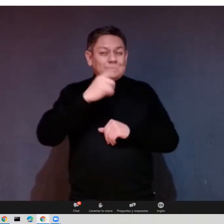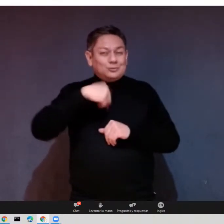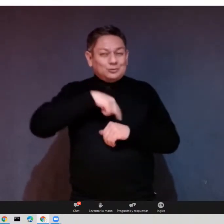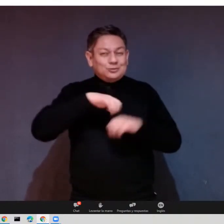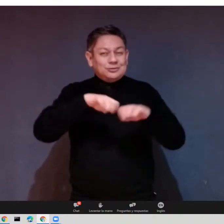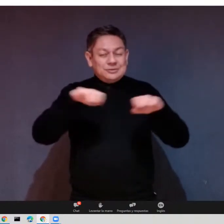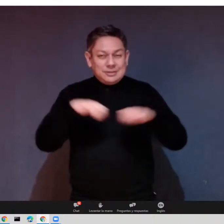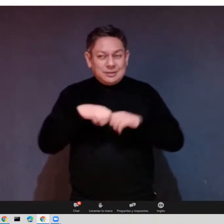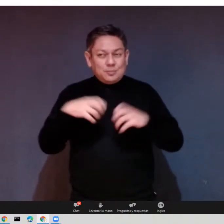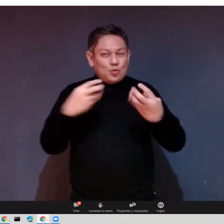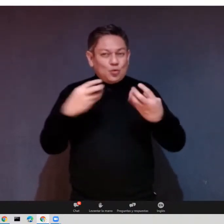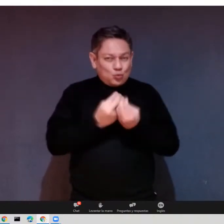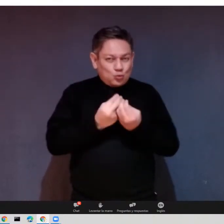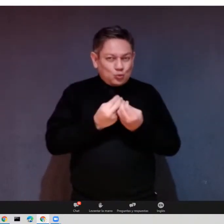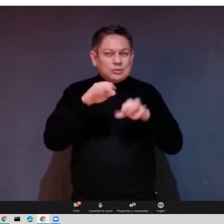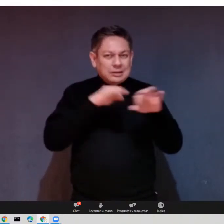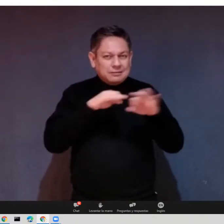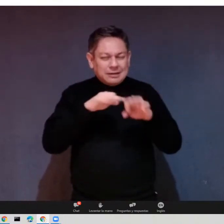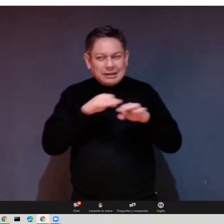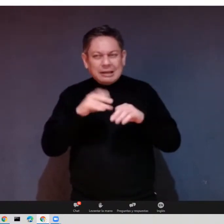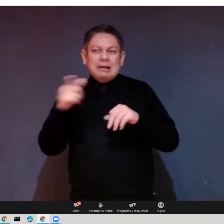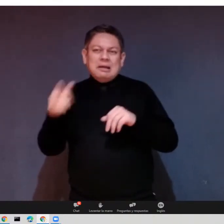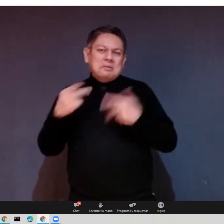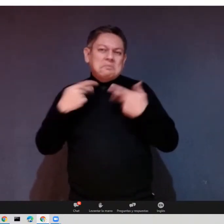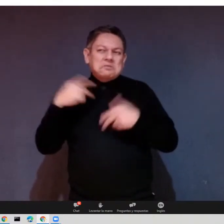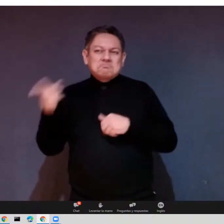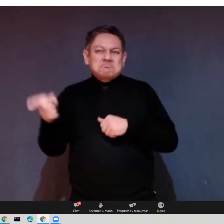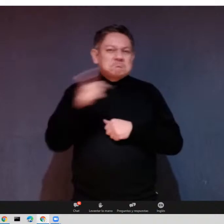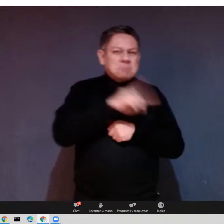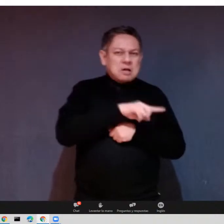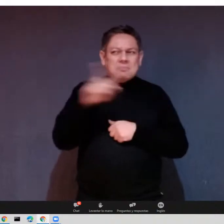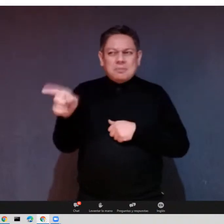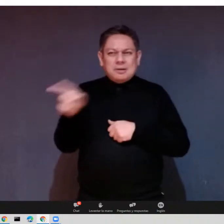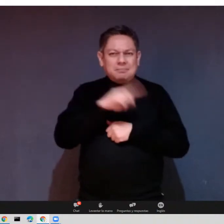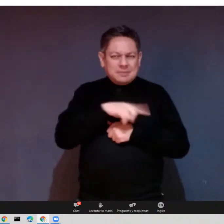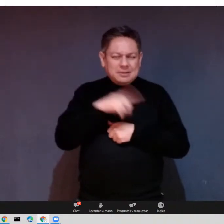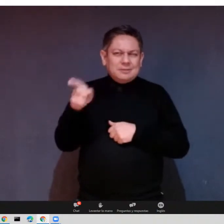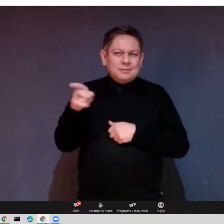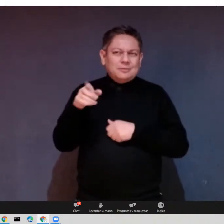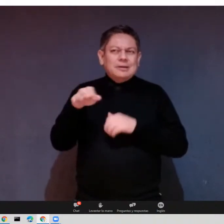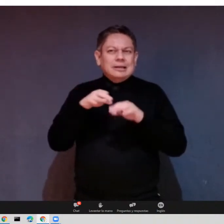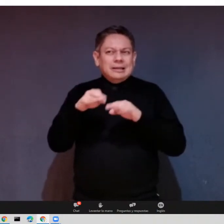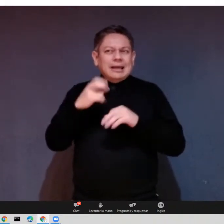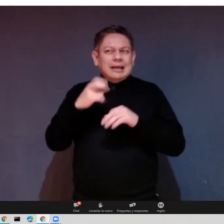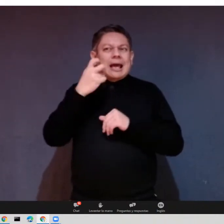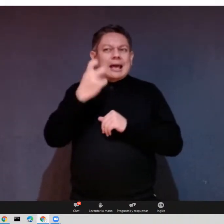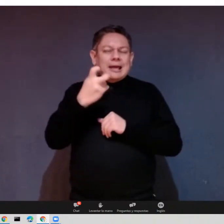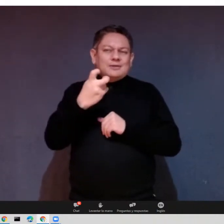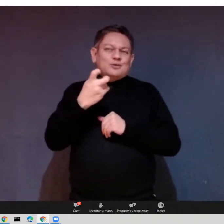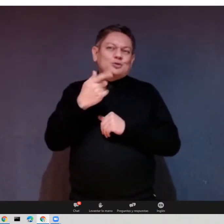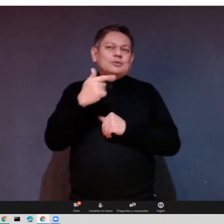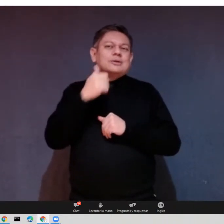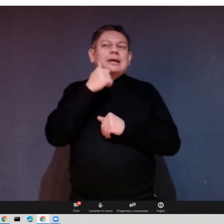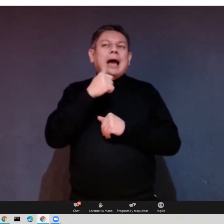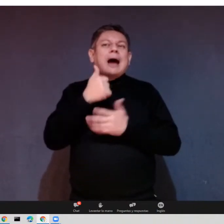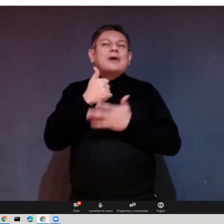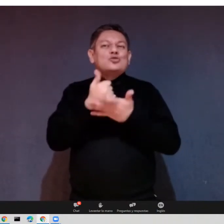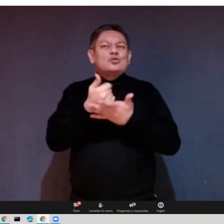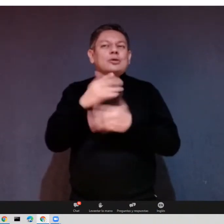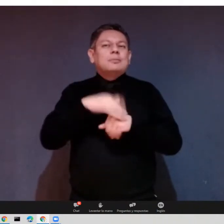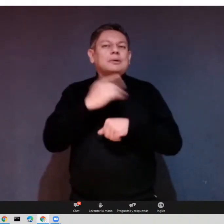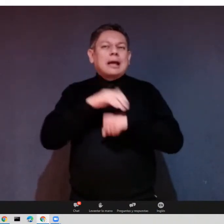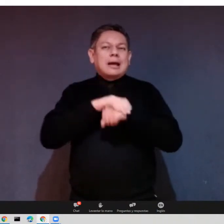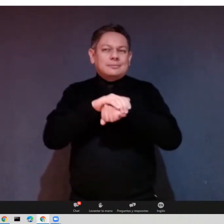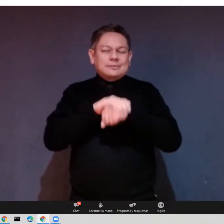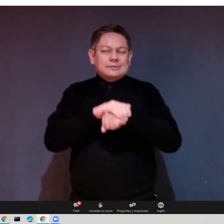have made. I really hope that these exchanges can be used to have a gastronomic type of